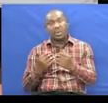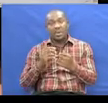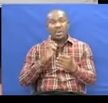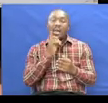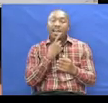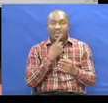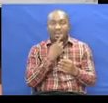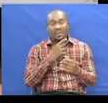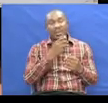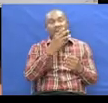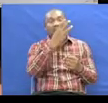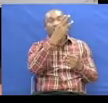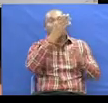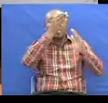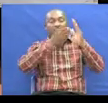3/8.